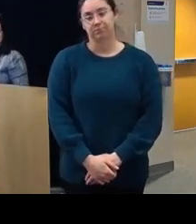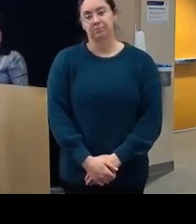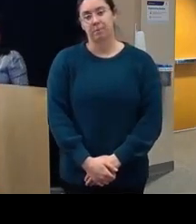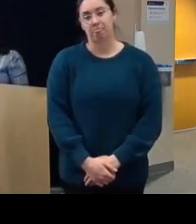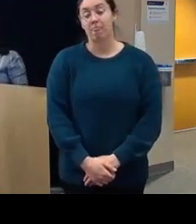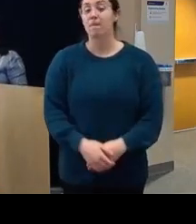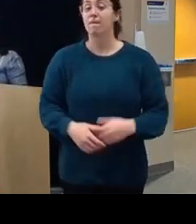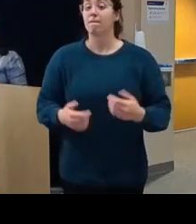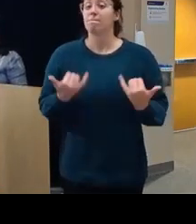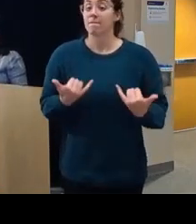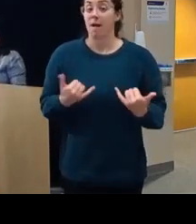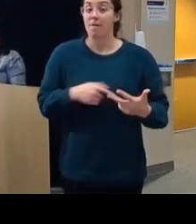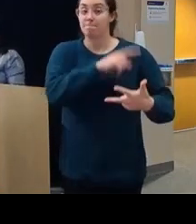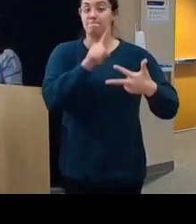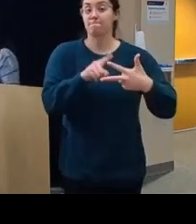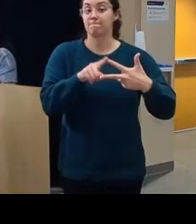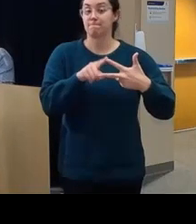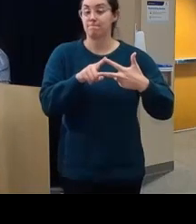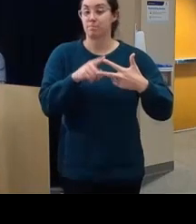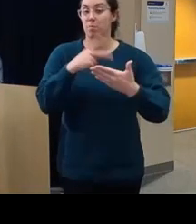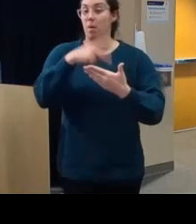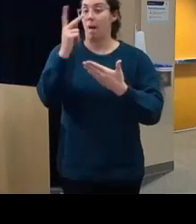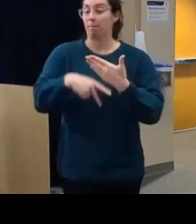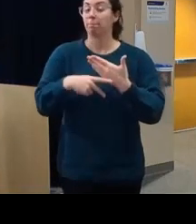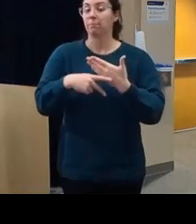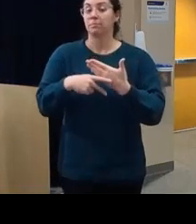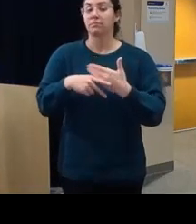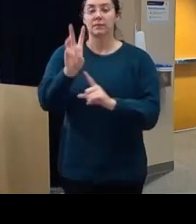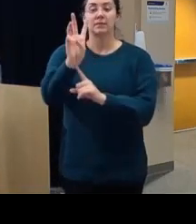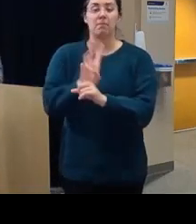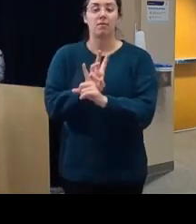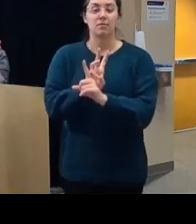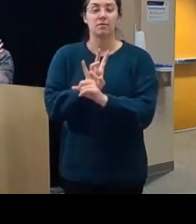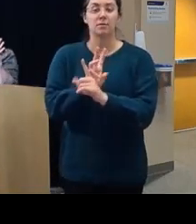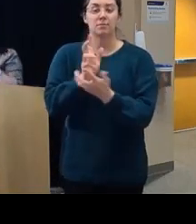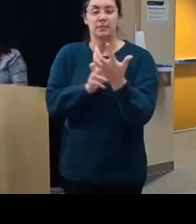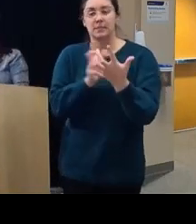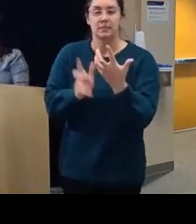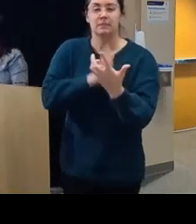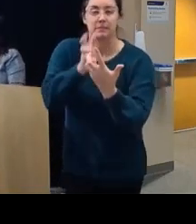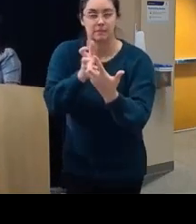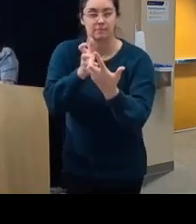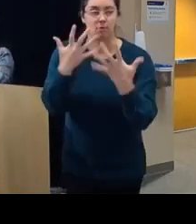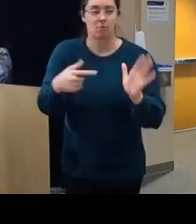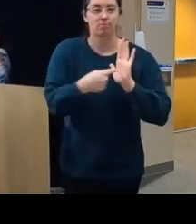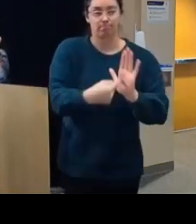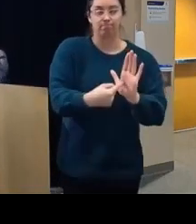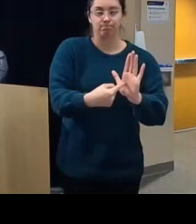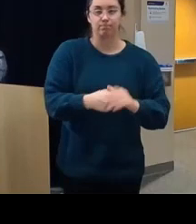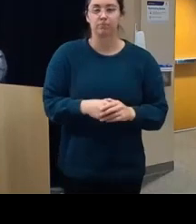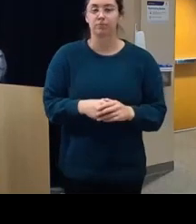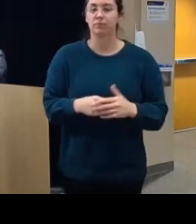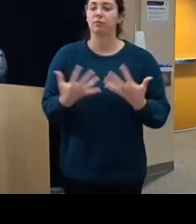so this program, like I said, it was 6 months, and we made some adaptations to what I showed you before. We kind